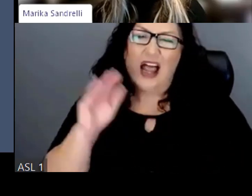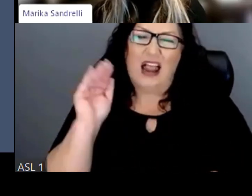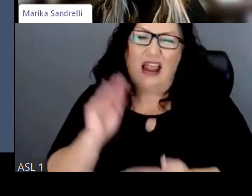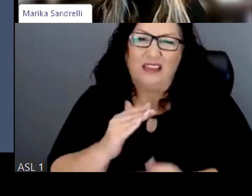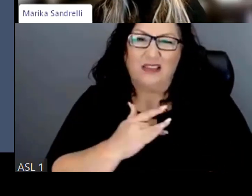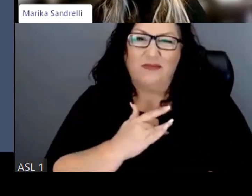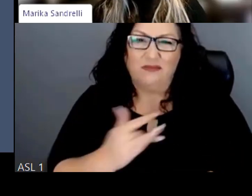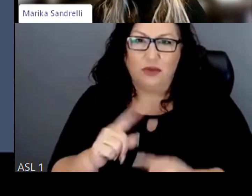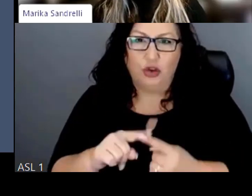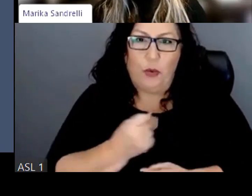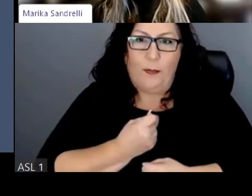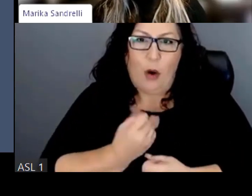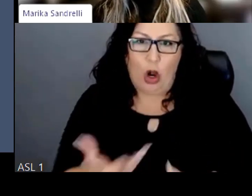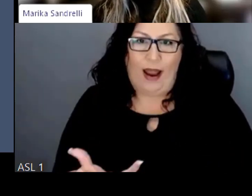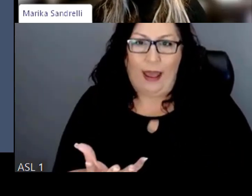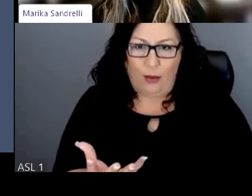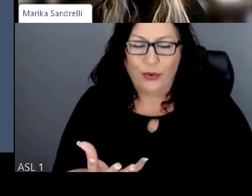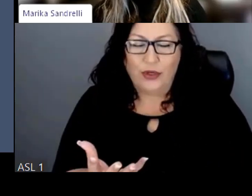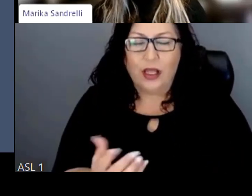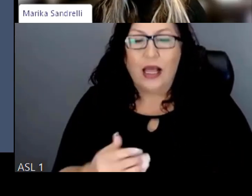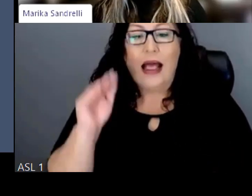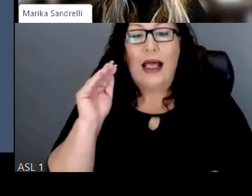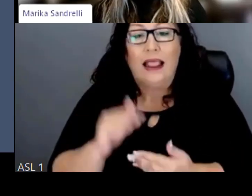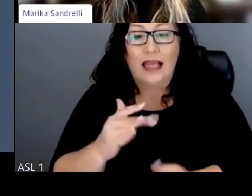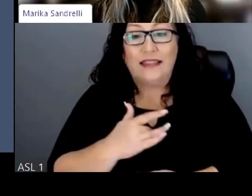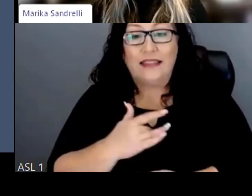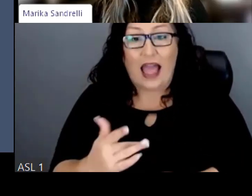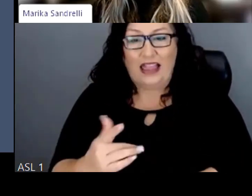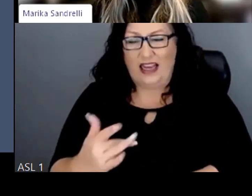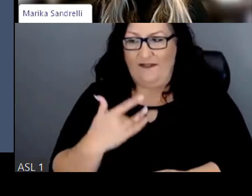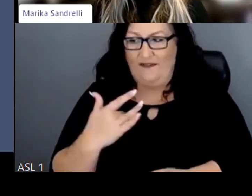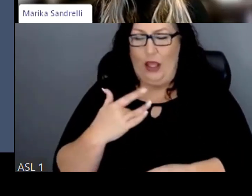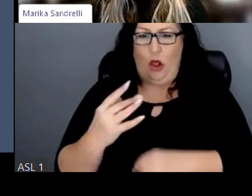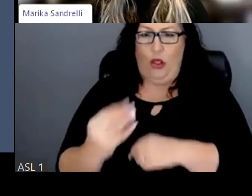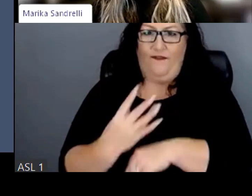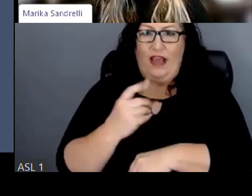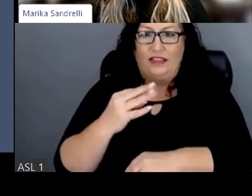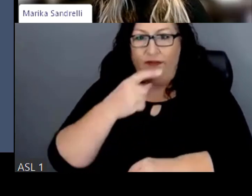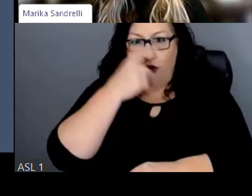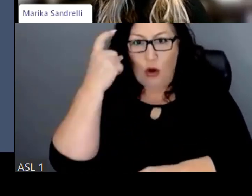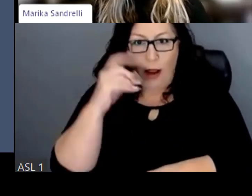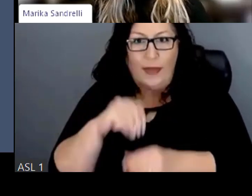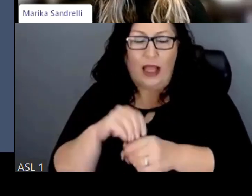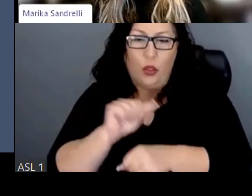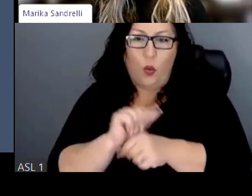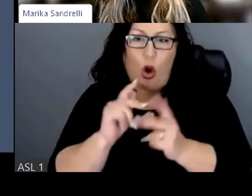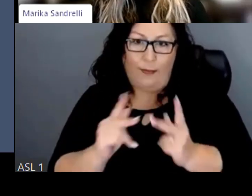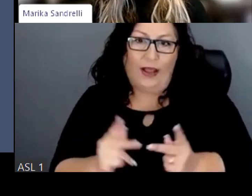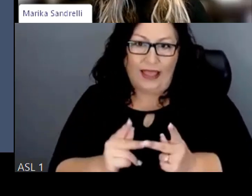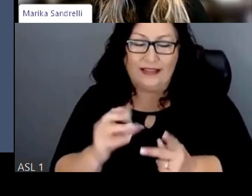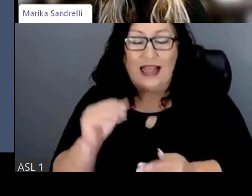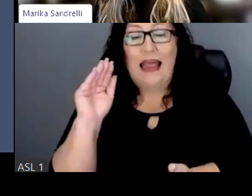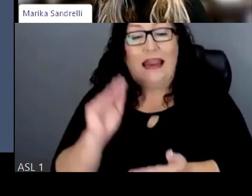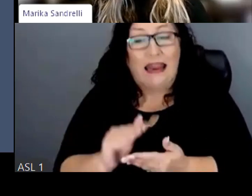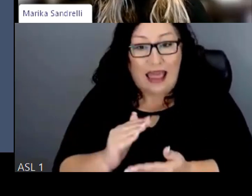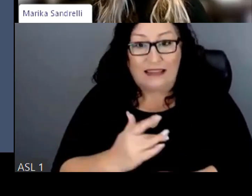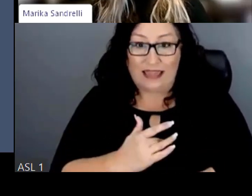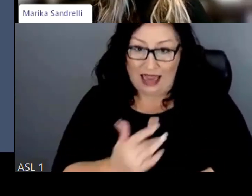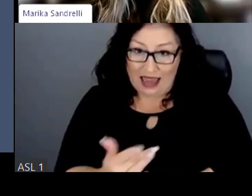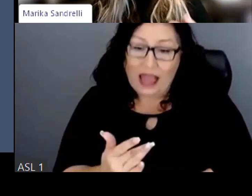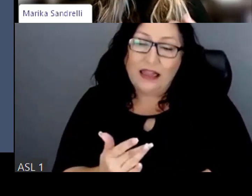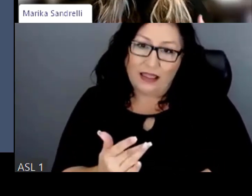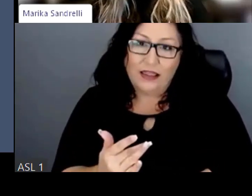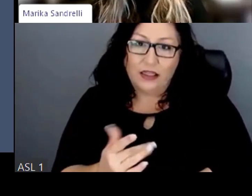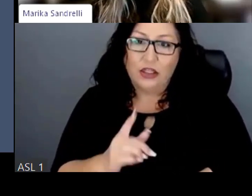satisfaction are less likely to burn out. They're less likely to feel the effects of trauma in the workplace and